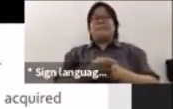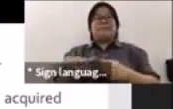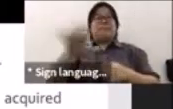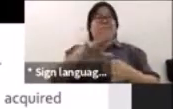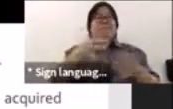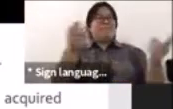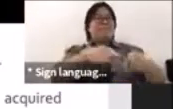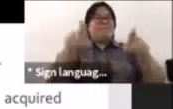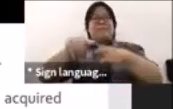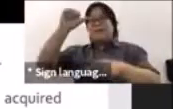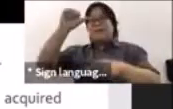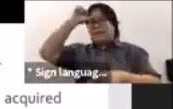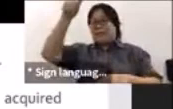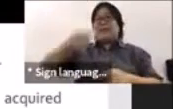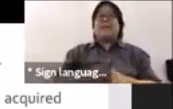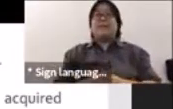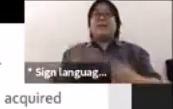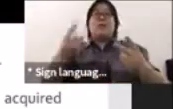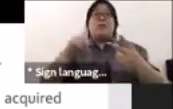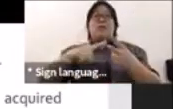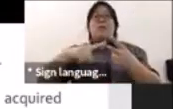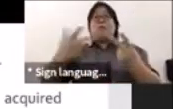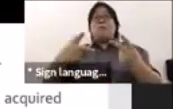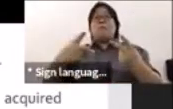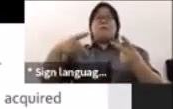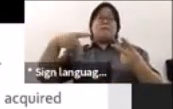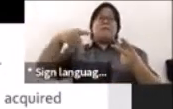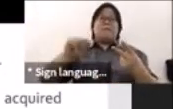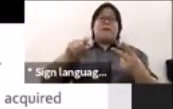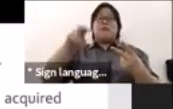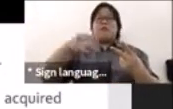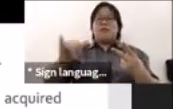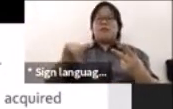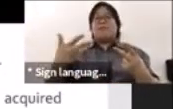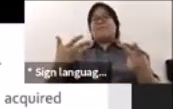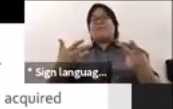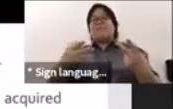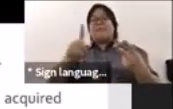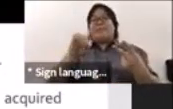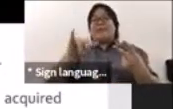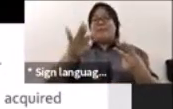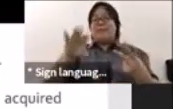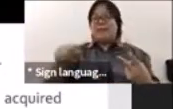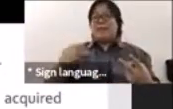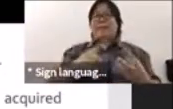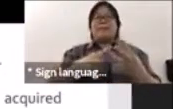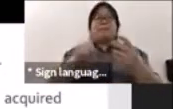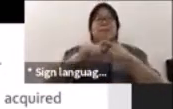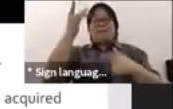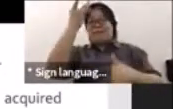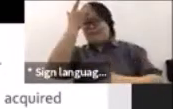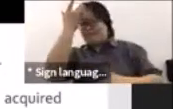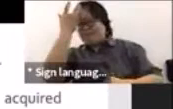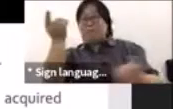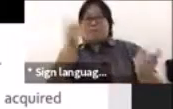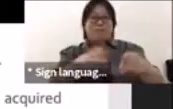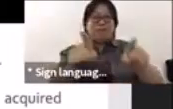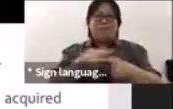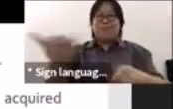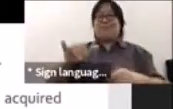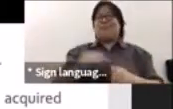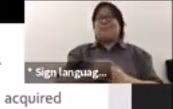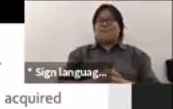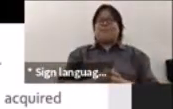that pathological reason like diabetes, peripheral vascular disease. As you already know, and the literature coming up, that India is